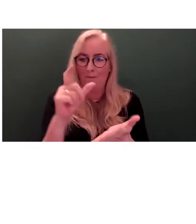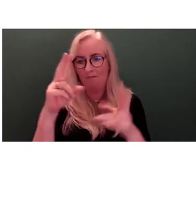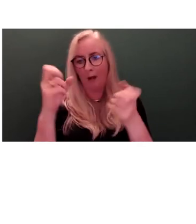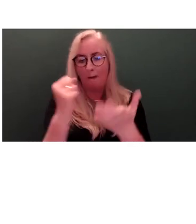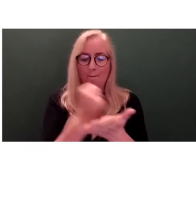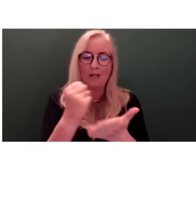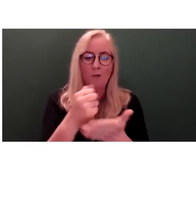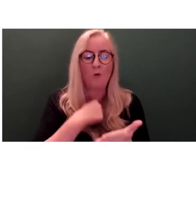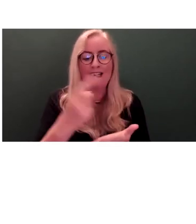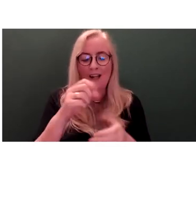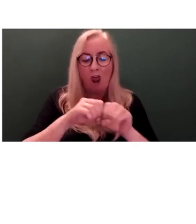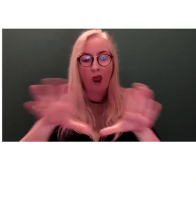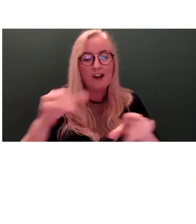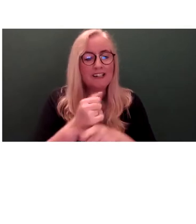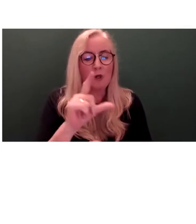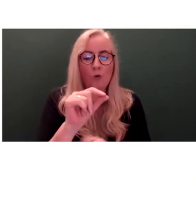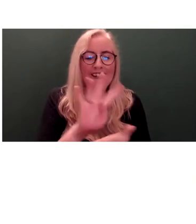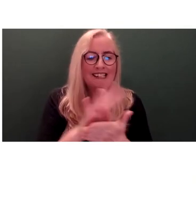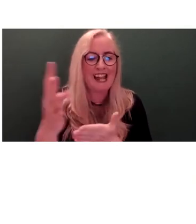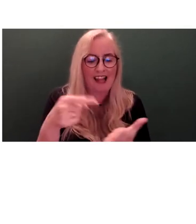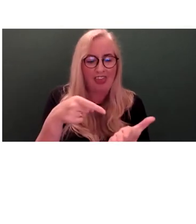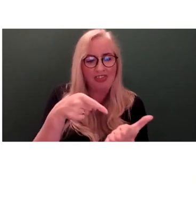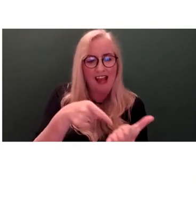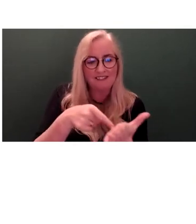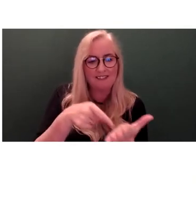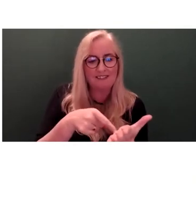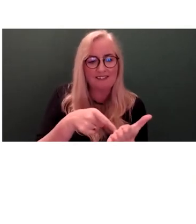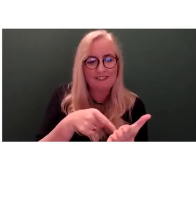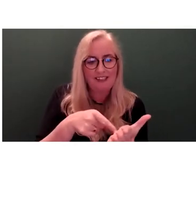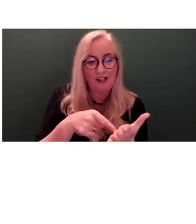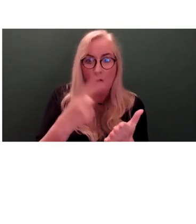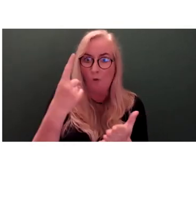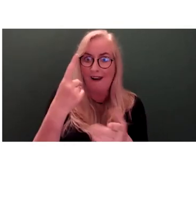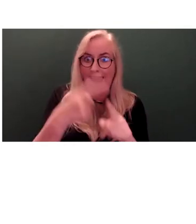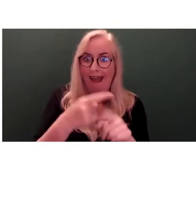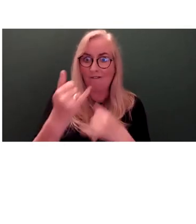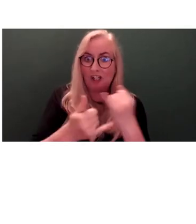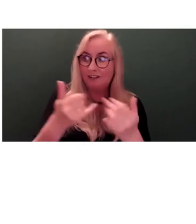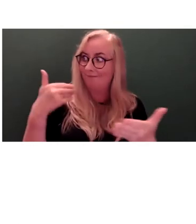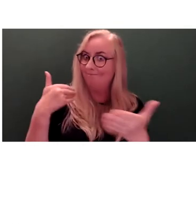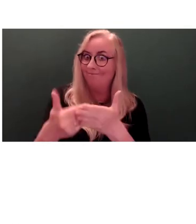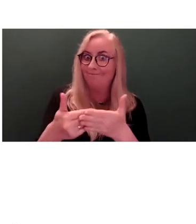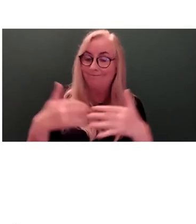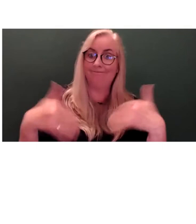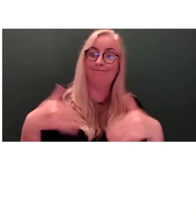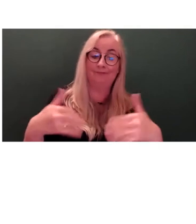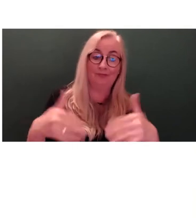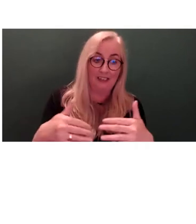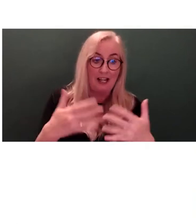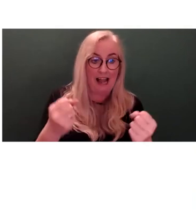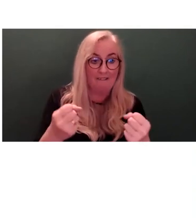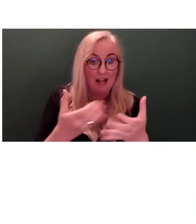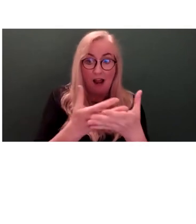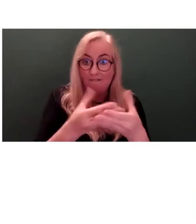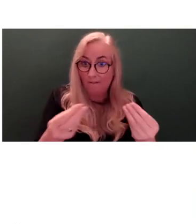launched in 2019, may have just kind of hit with the kind of extraordinary year and a half that we experienced. And we saw that in some of the vacancy